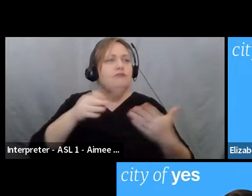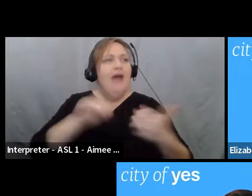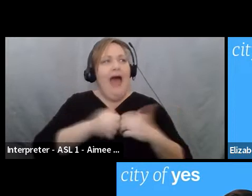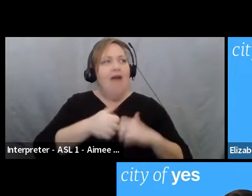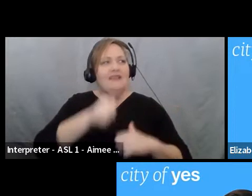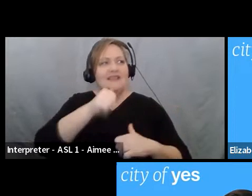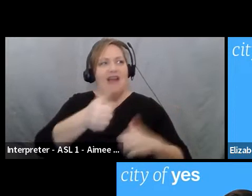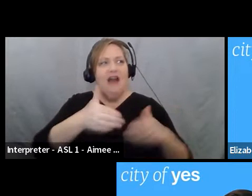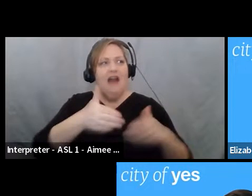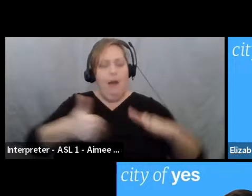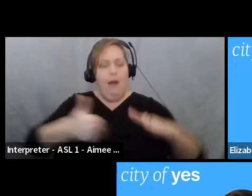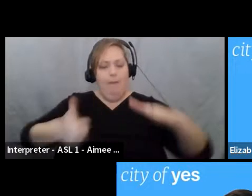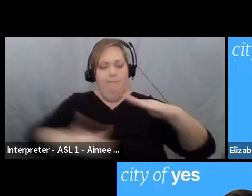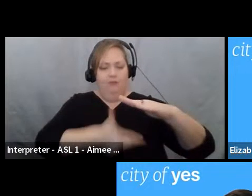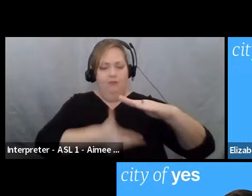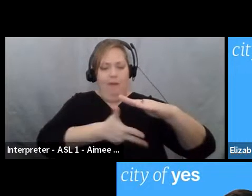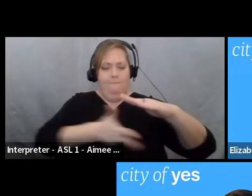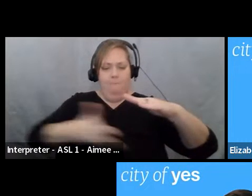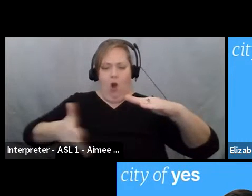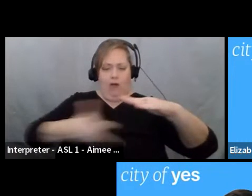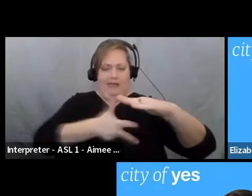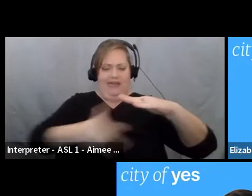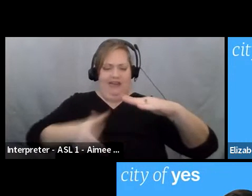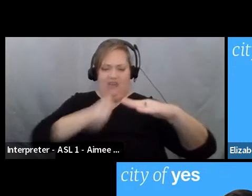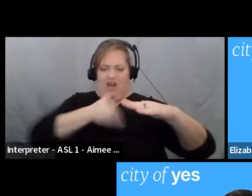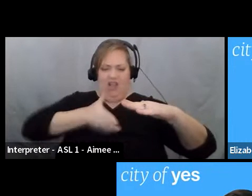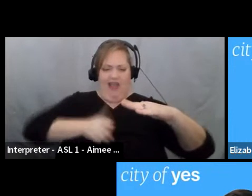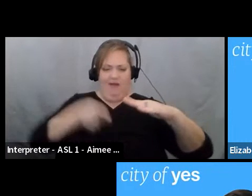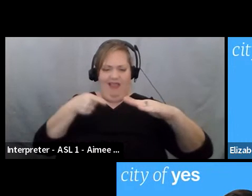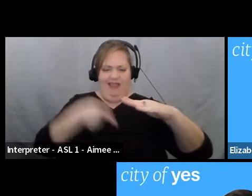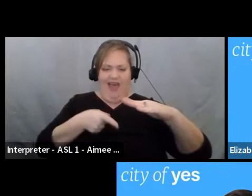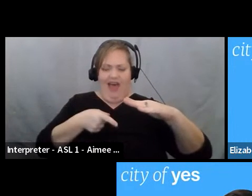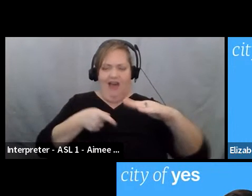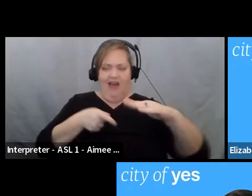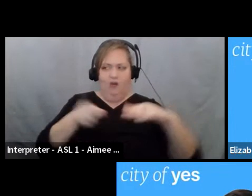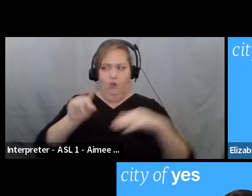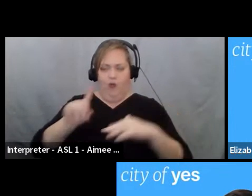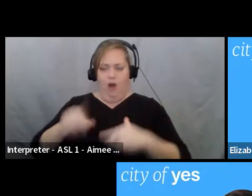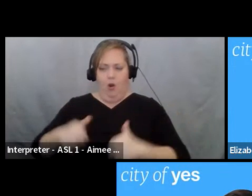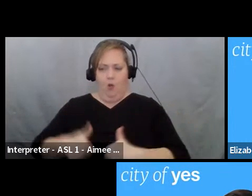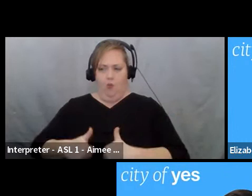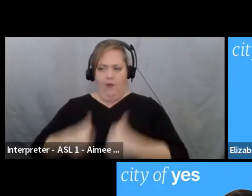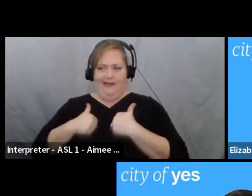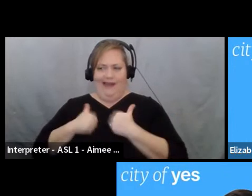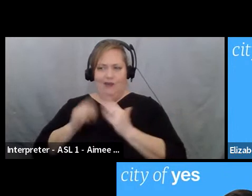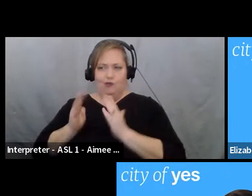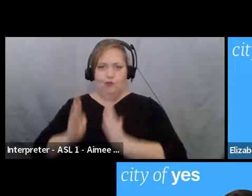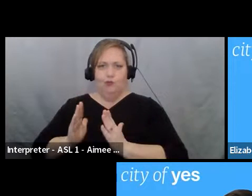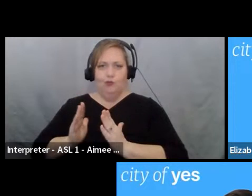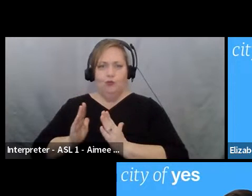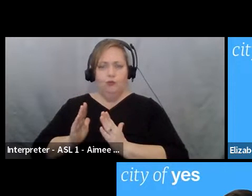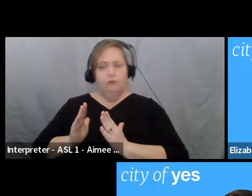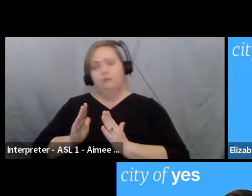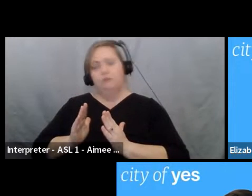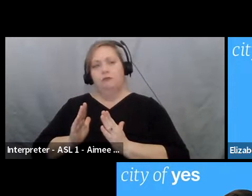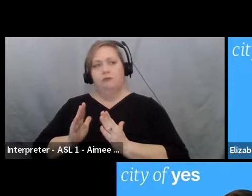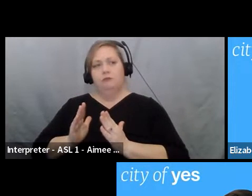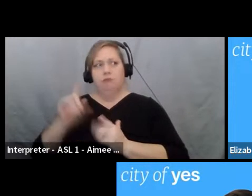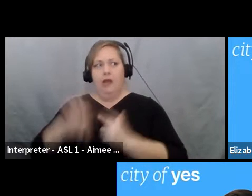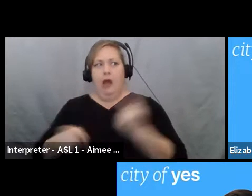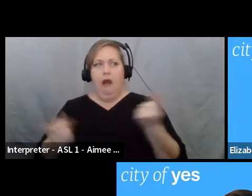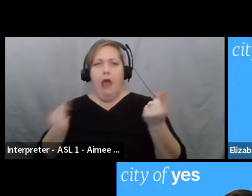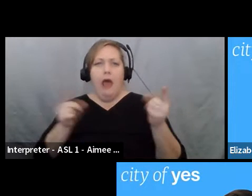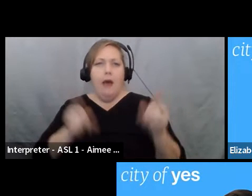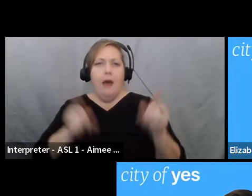allowing basement parking in certain places where residential living cannot happen,